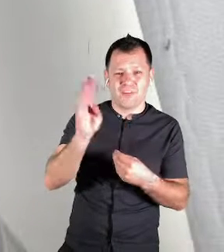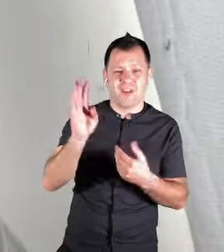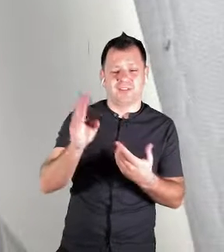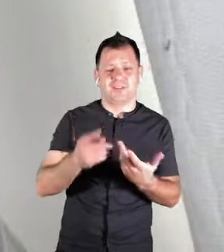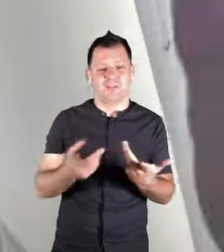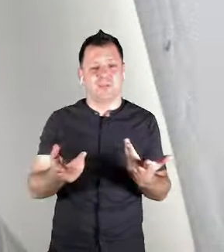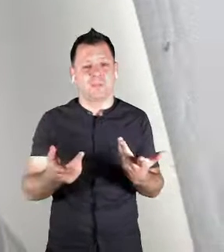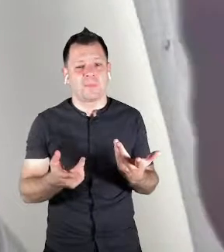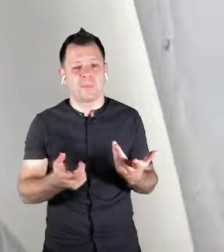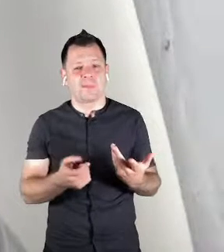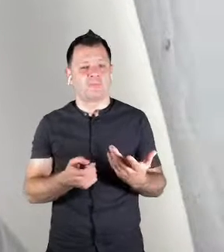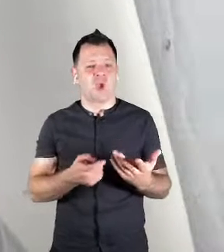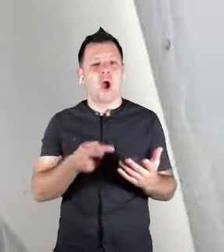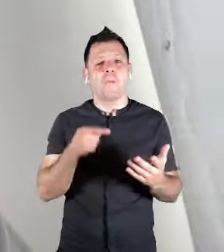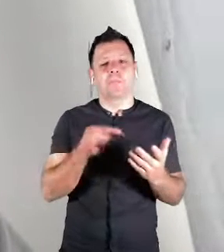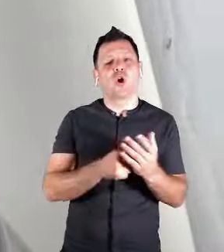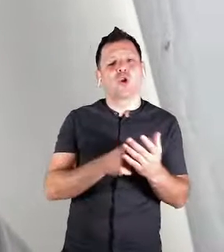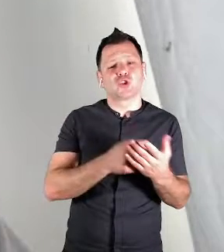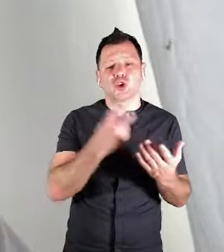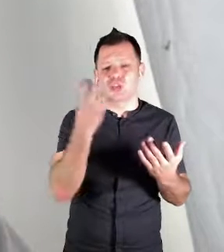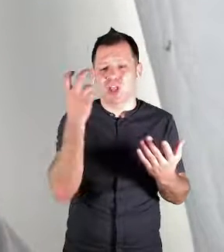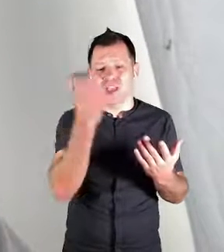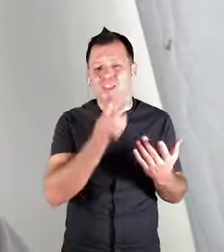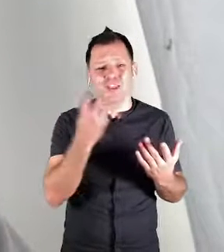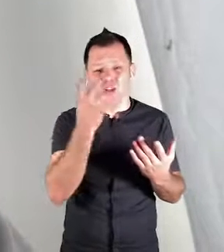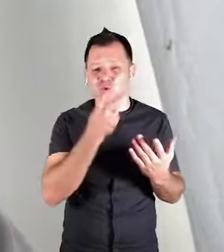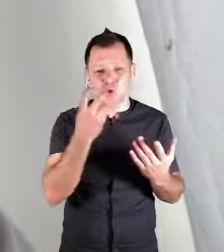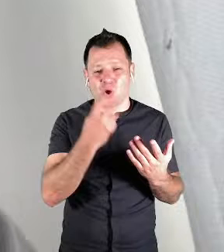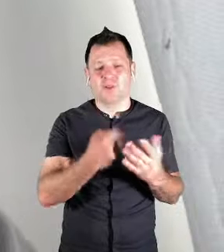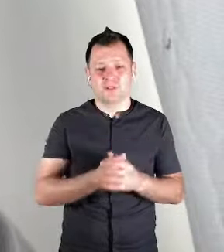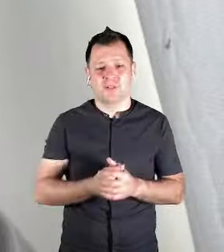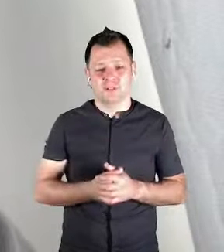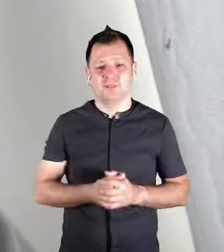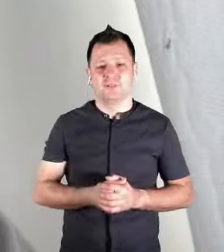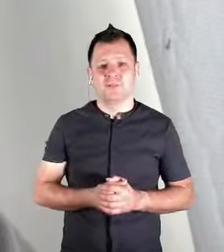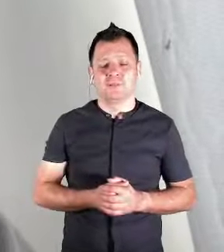science. You can stretch that things, and